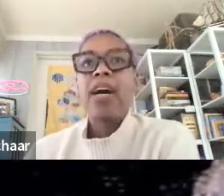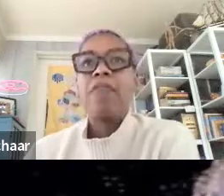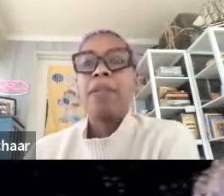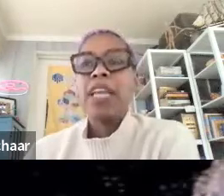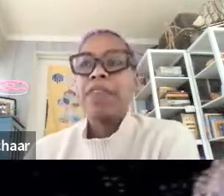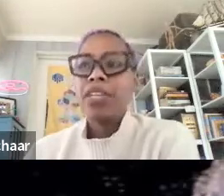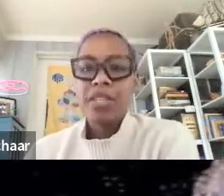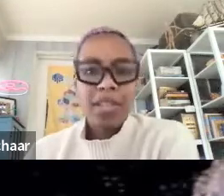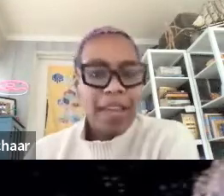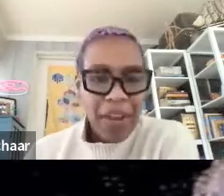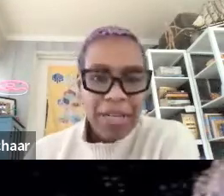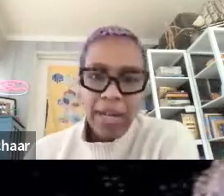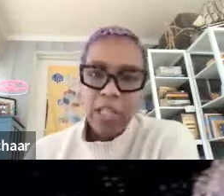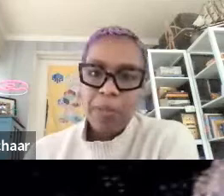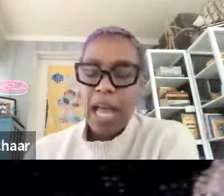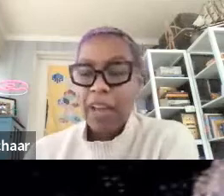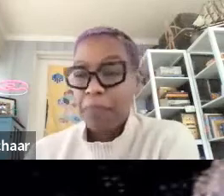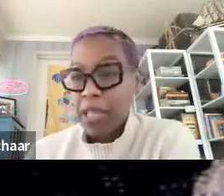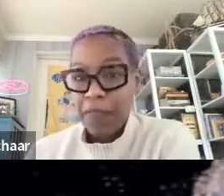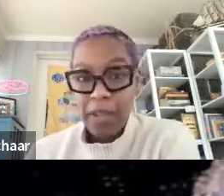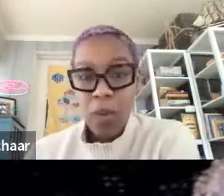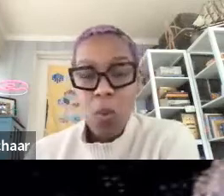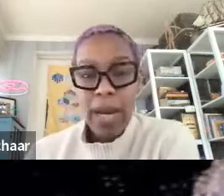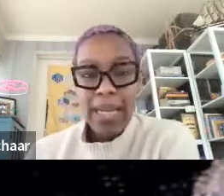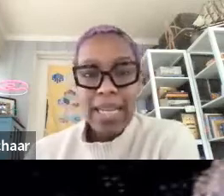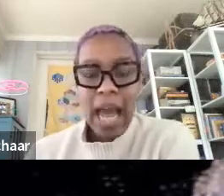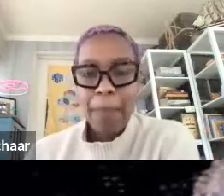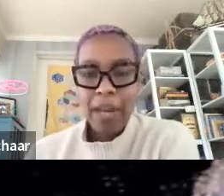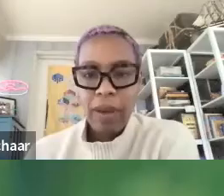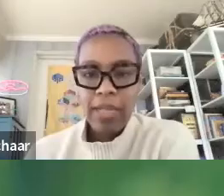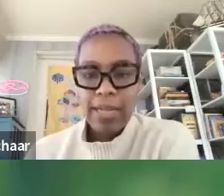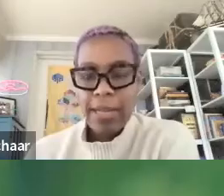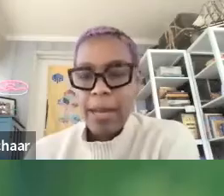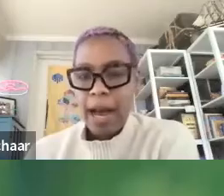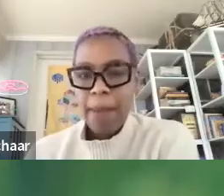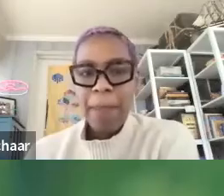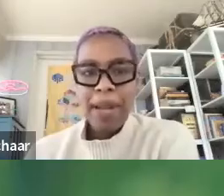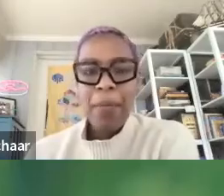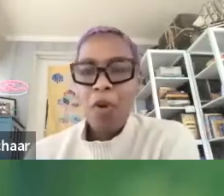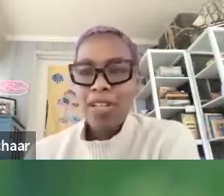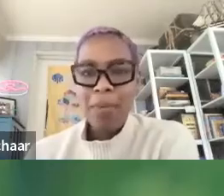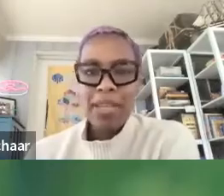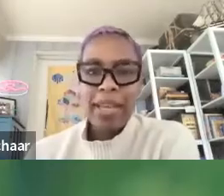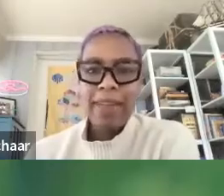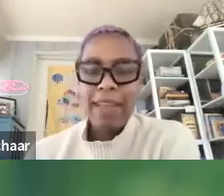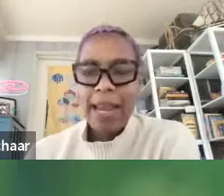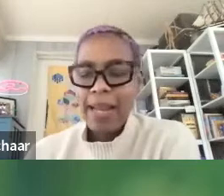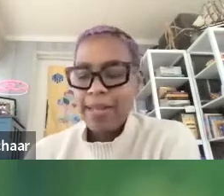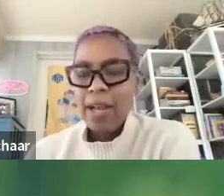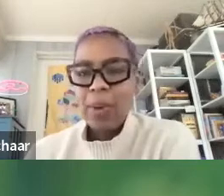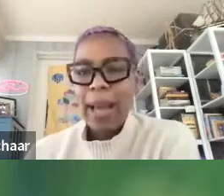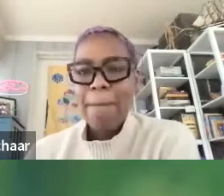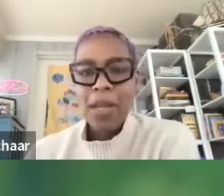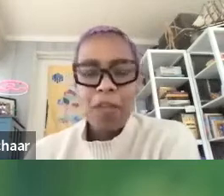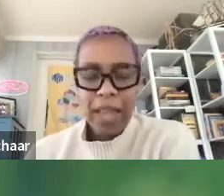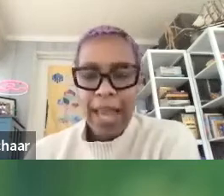lack of belief, not just in like fairy tales, but the lack of belief in like what is happening around us. But of course, I was a kid of the 80s,